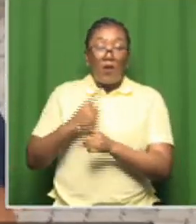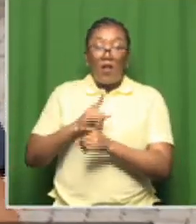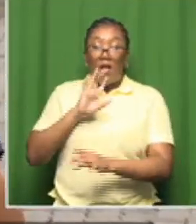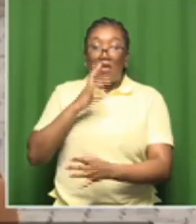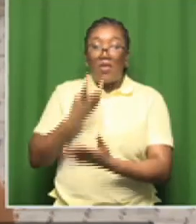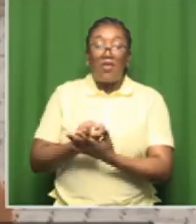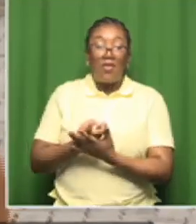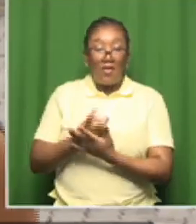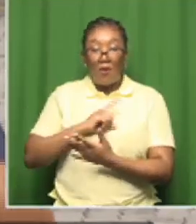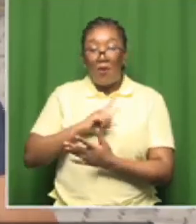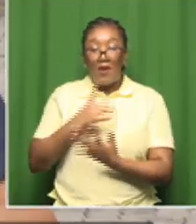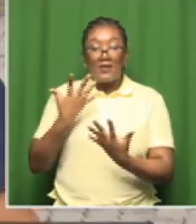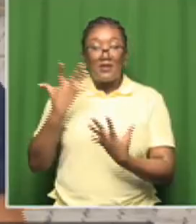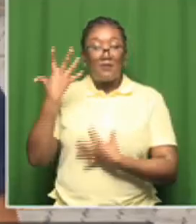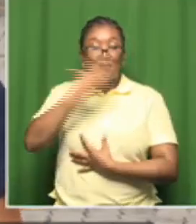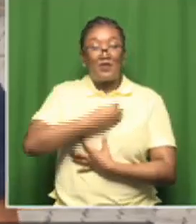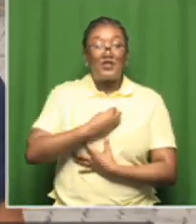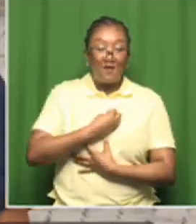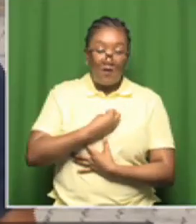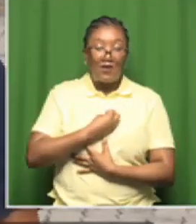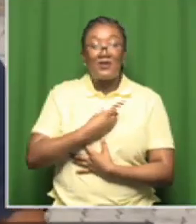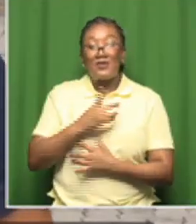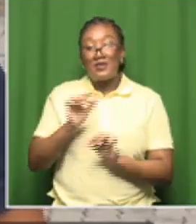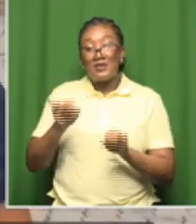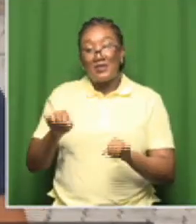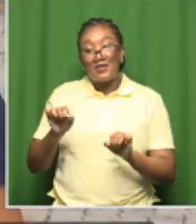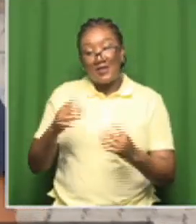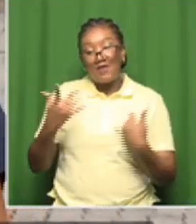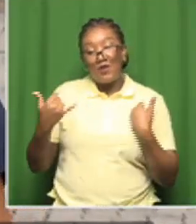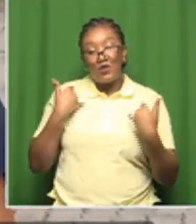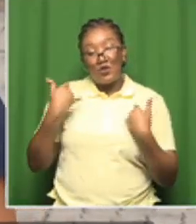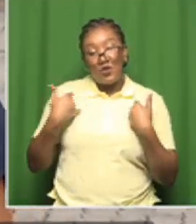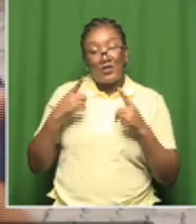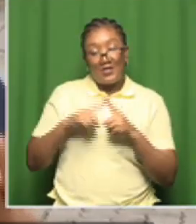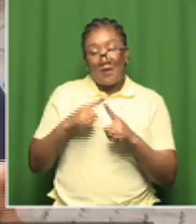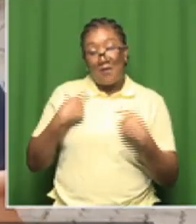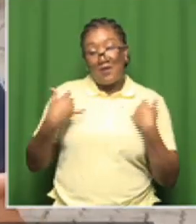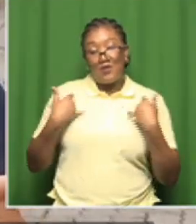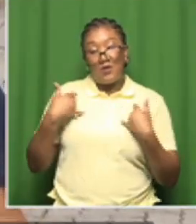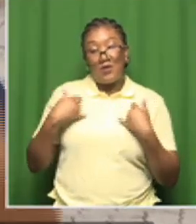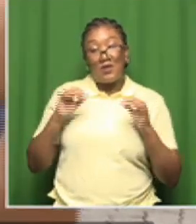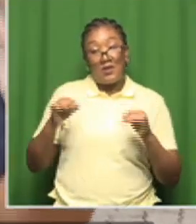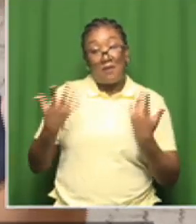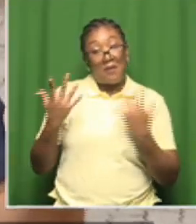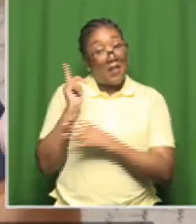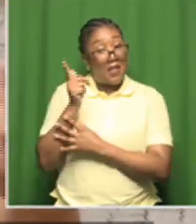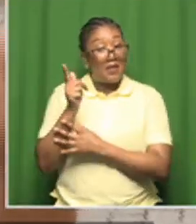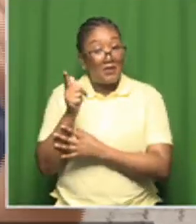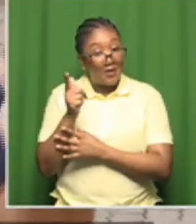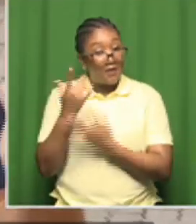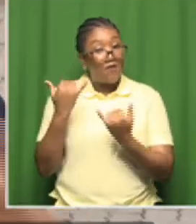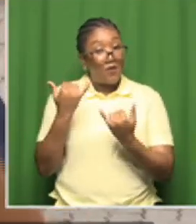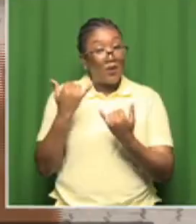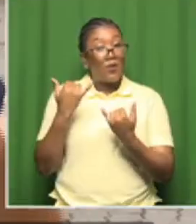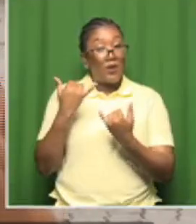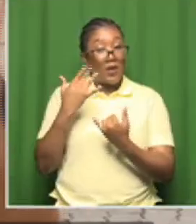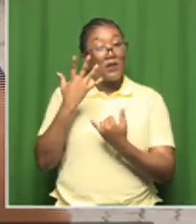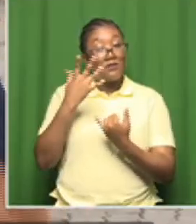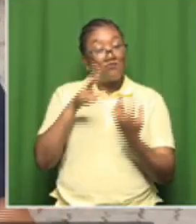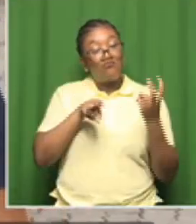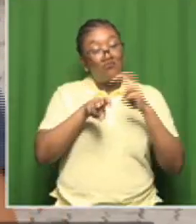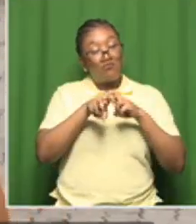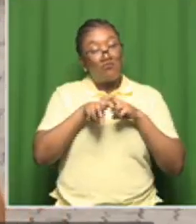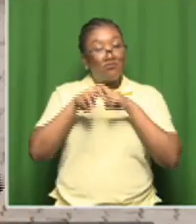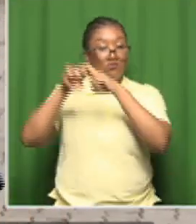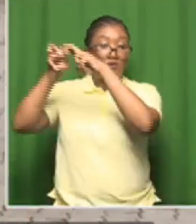time, and hopefully you enjoy it as much as I do every time. And perhaps a little bit later we'll be able to make our way up there. If it's not safe, we